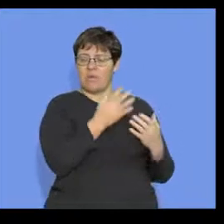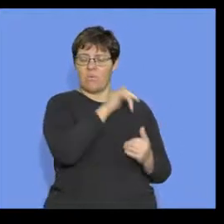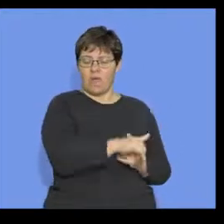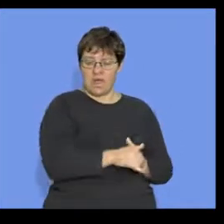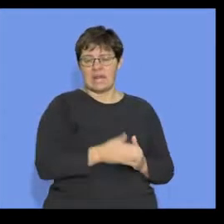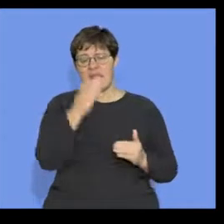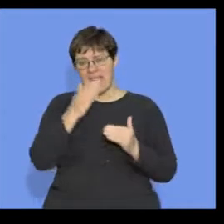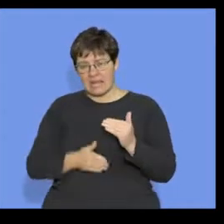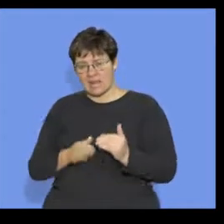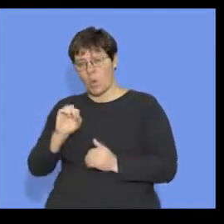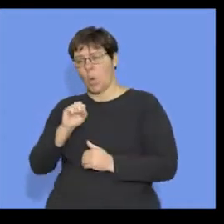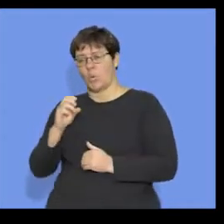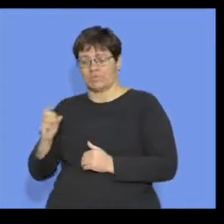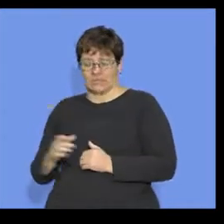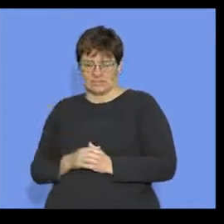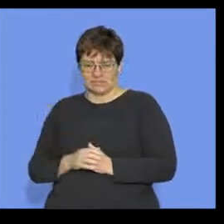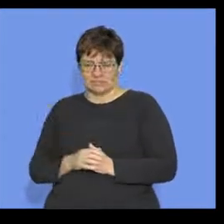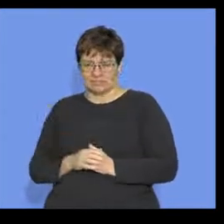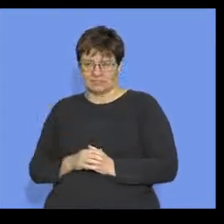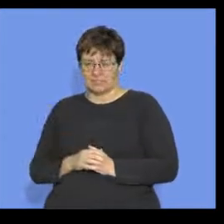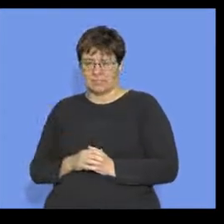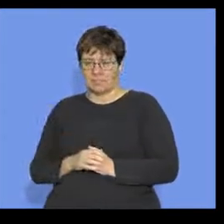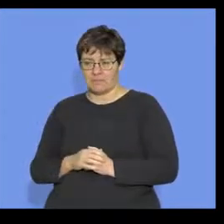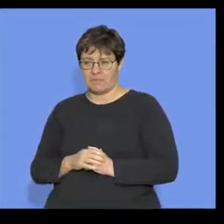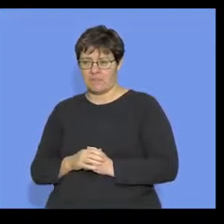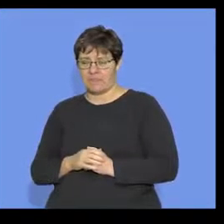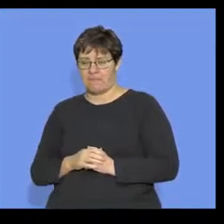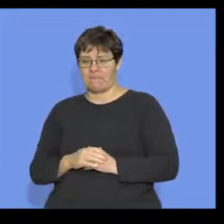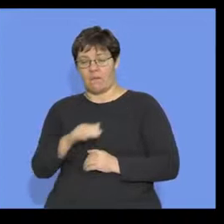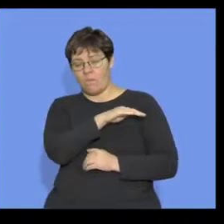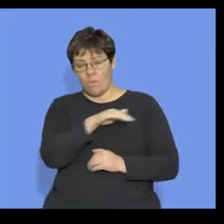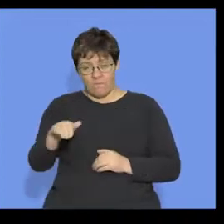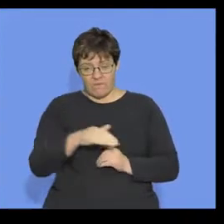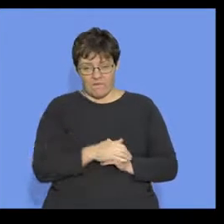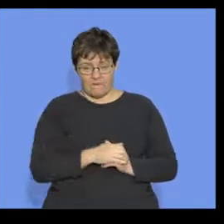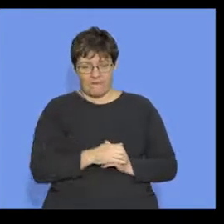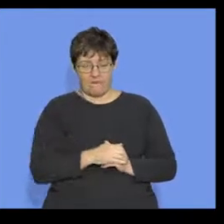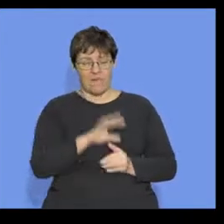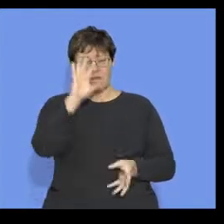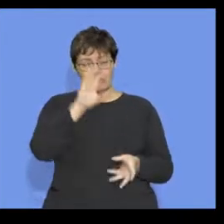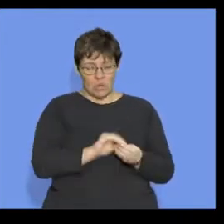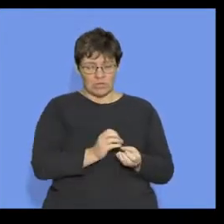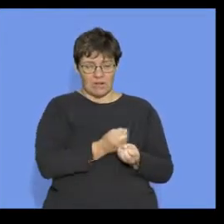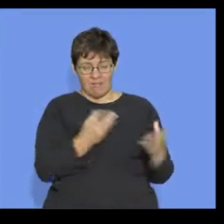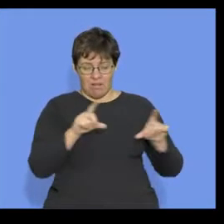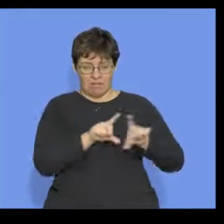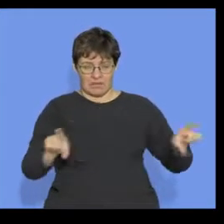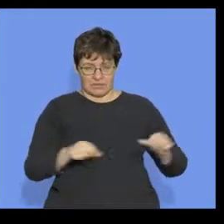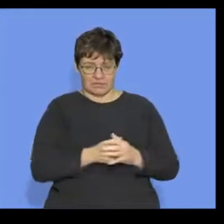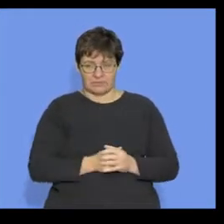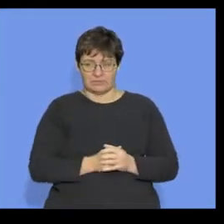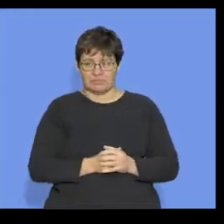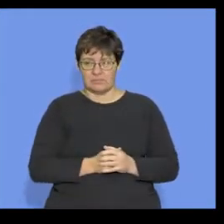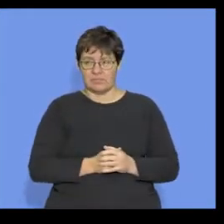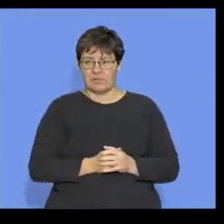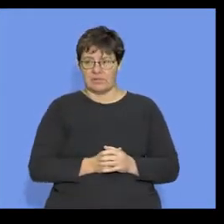Y and ends with an odd digit. We have already calculated that. Over the total numbers of number